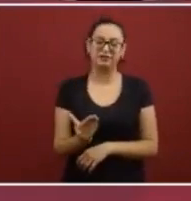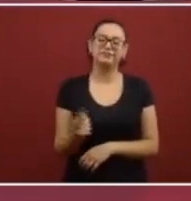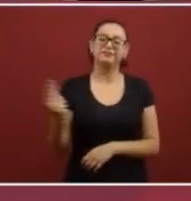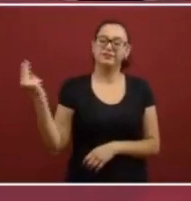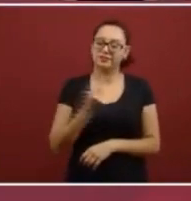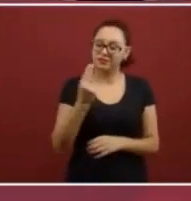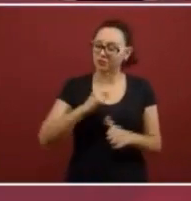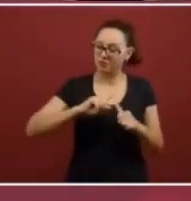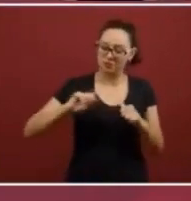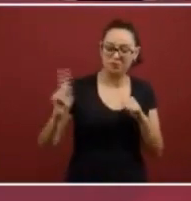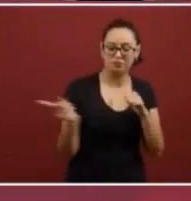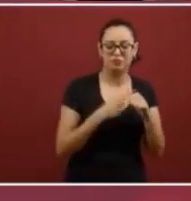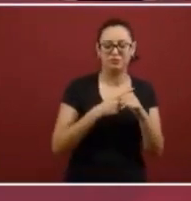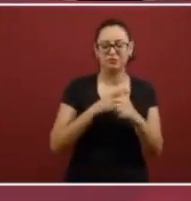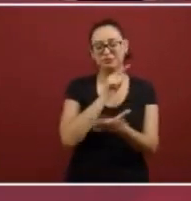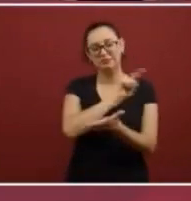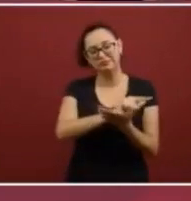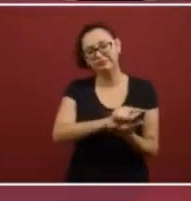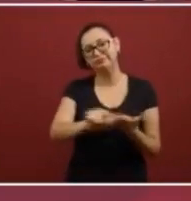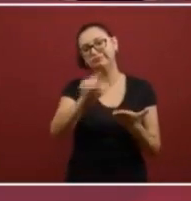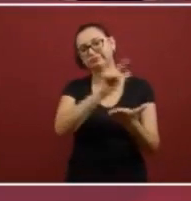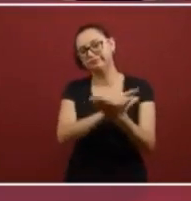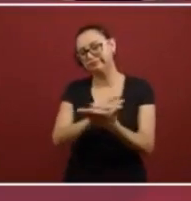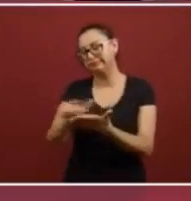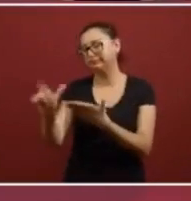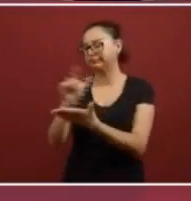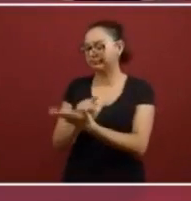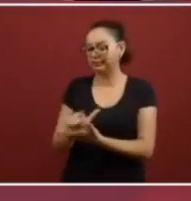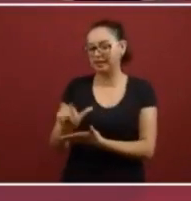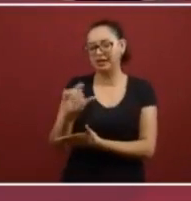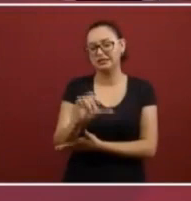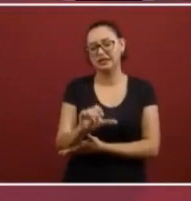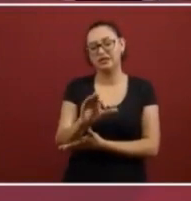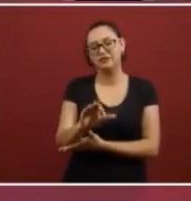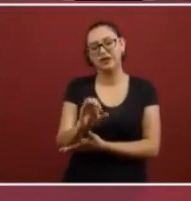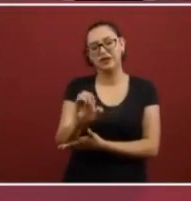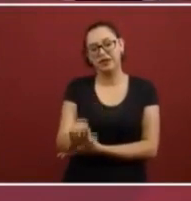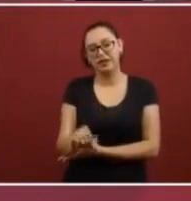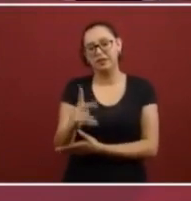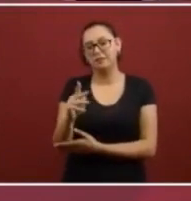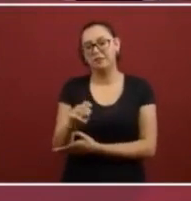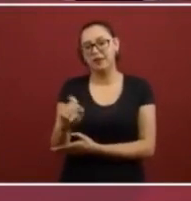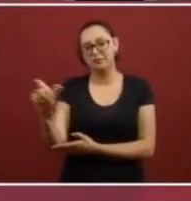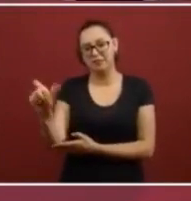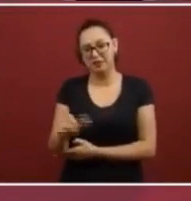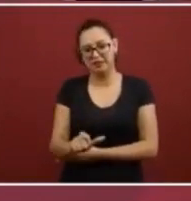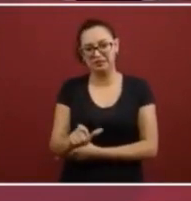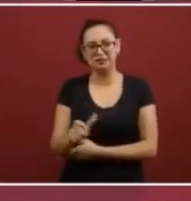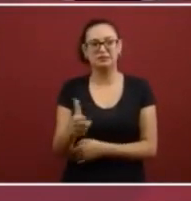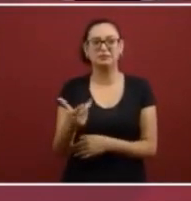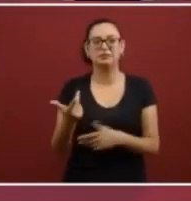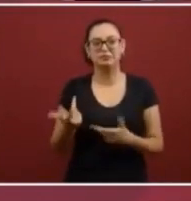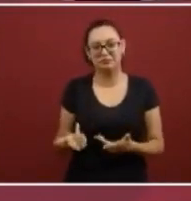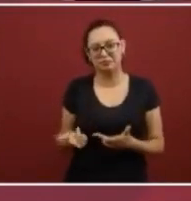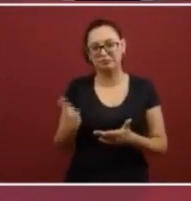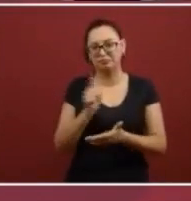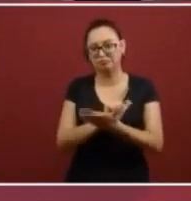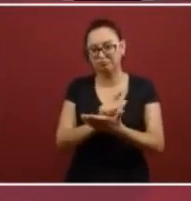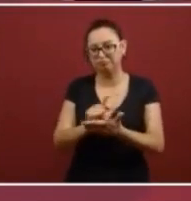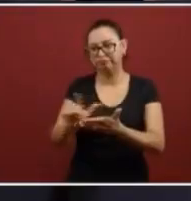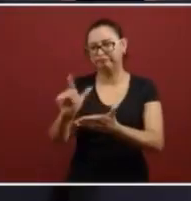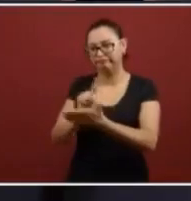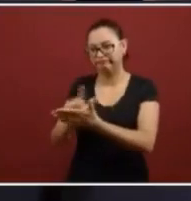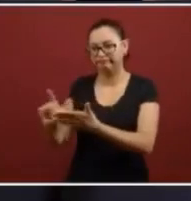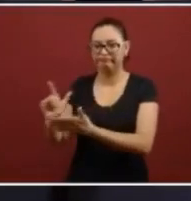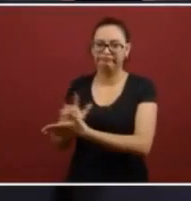ducts where la Comisión Federal de the gas Electricidad, company has to Pemex. pay for the ducts, even though they paid to put in the Y ducts, the gas